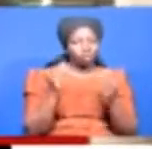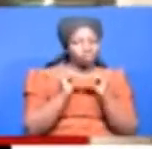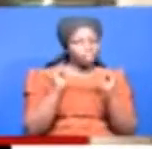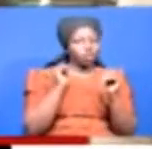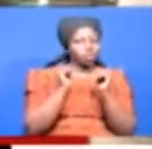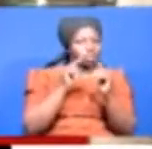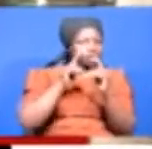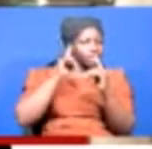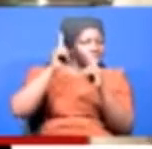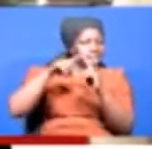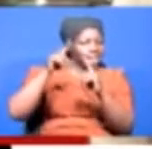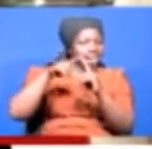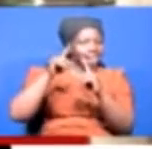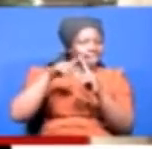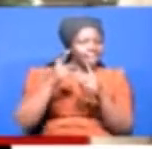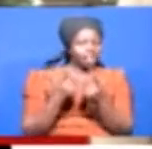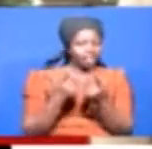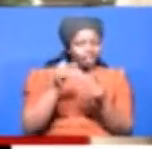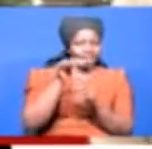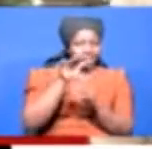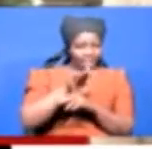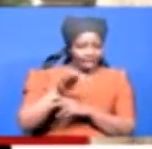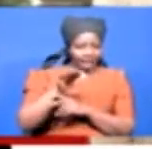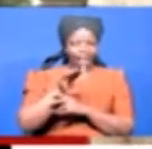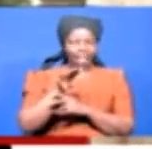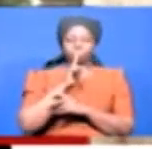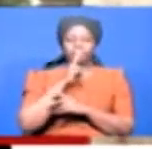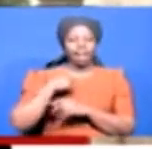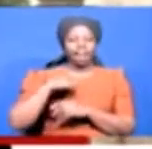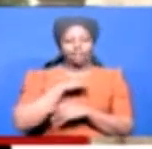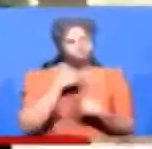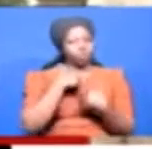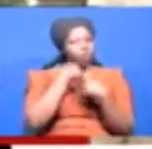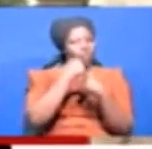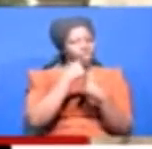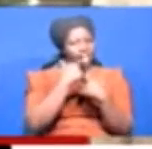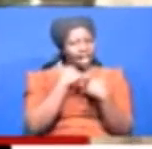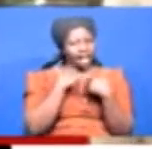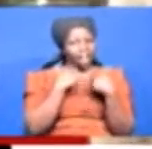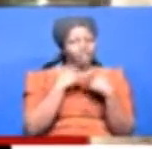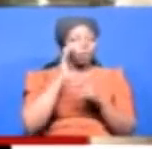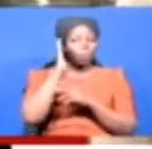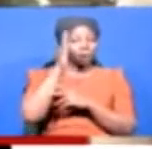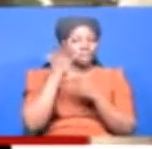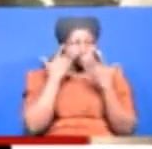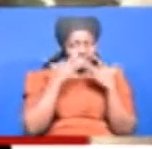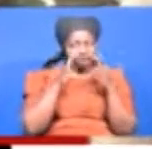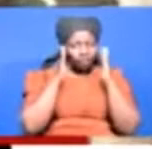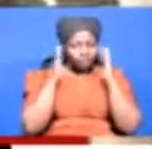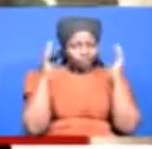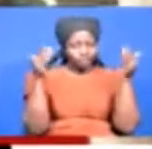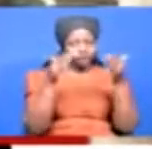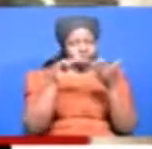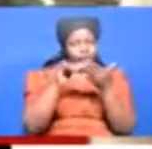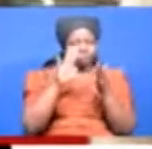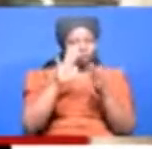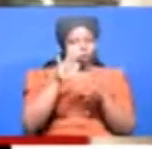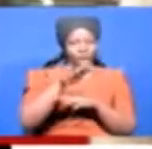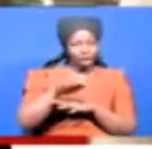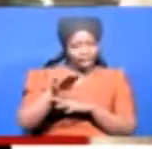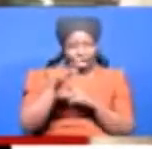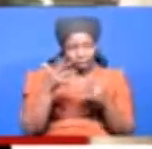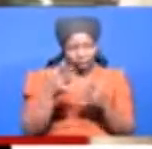level. So we are quite confident that we shall complete. We are focused mainly in the coast